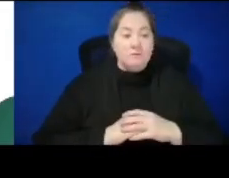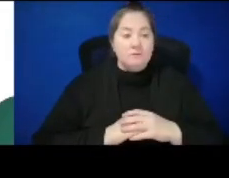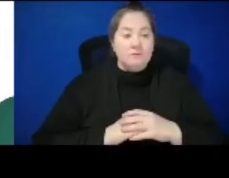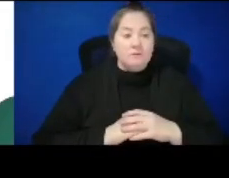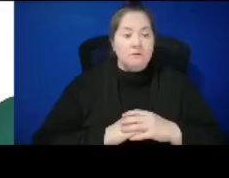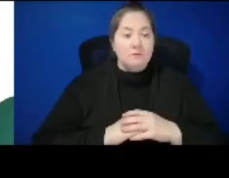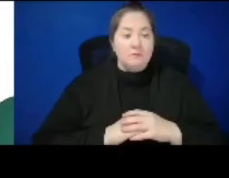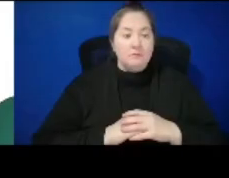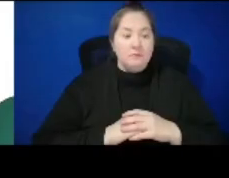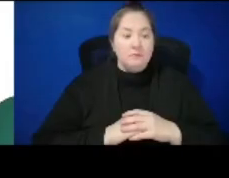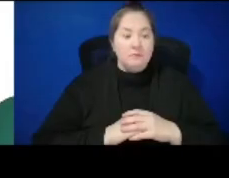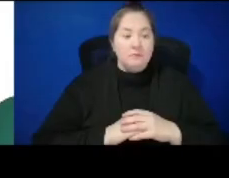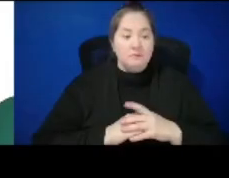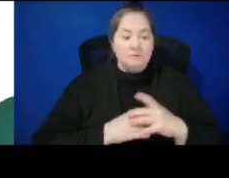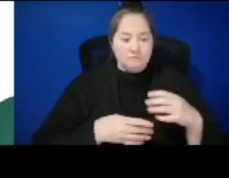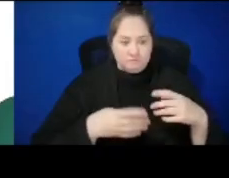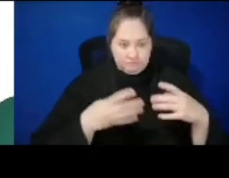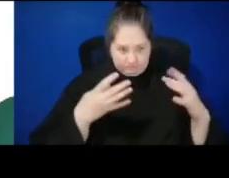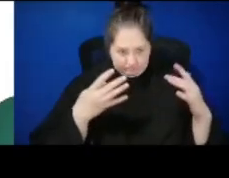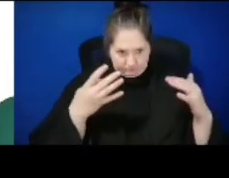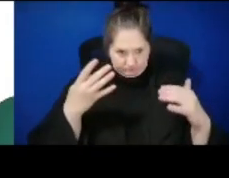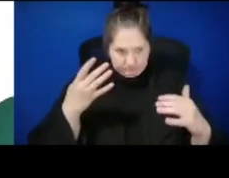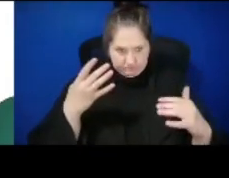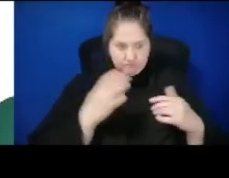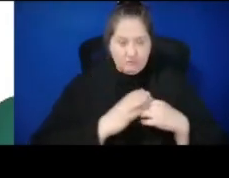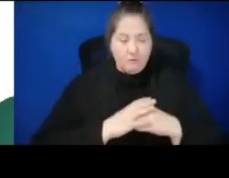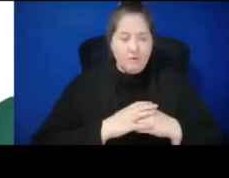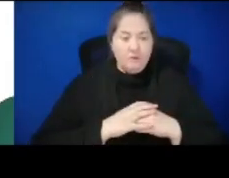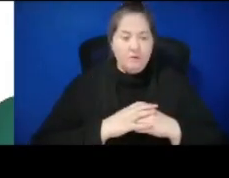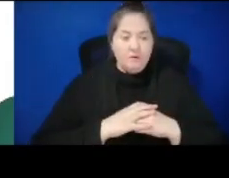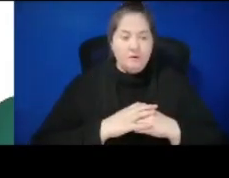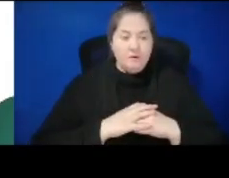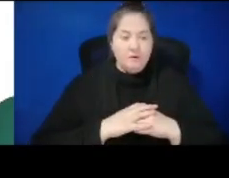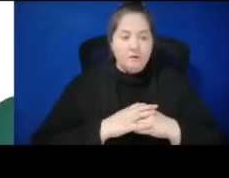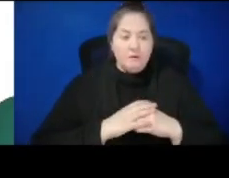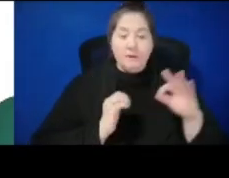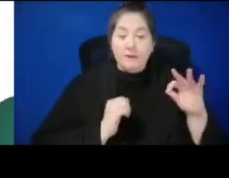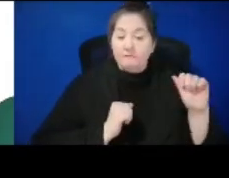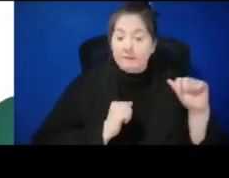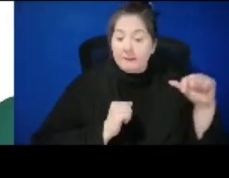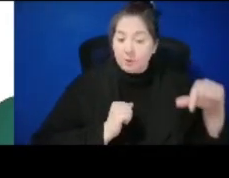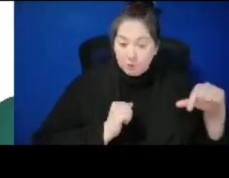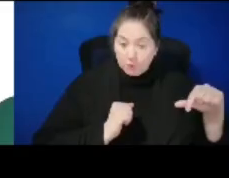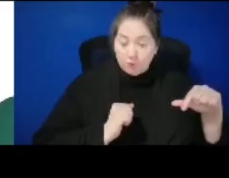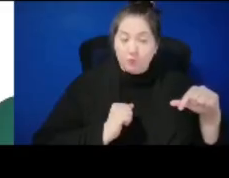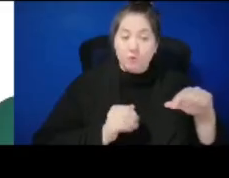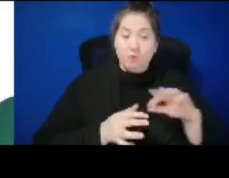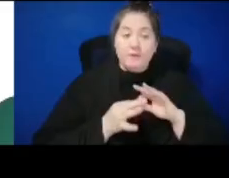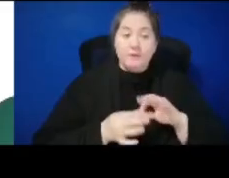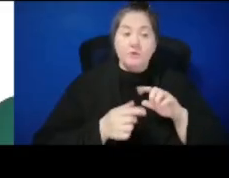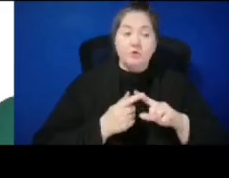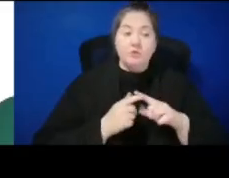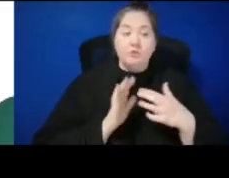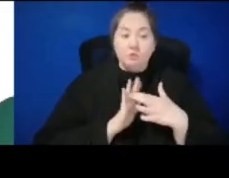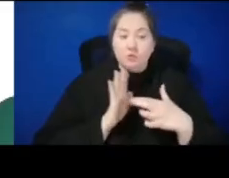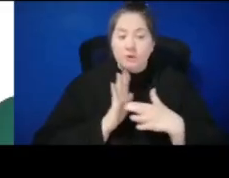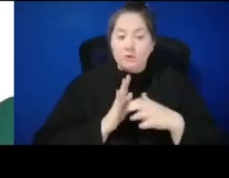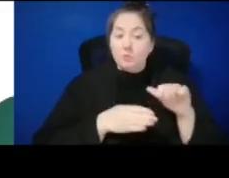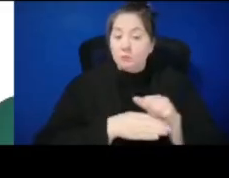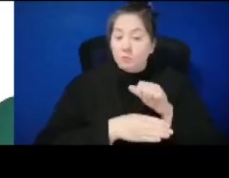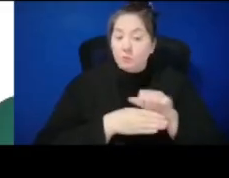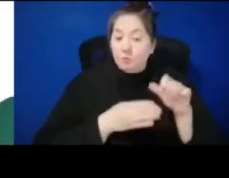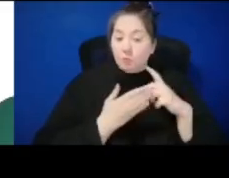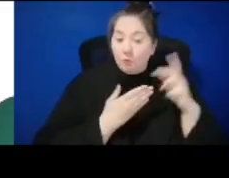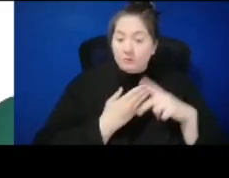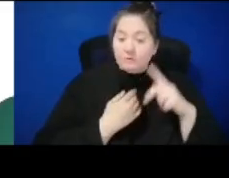on, if you scroll down just a little bit, you'll see something called our FAQ related to registered apprenticeship